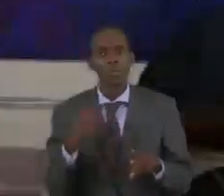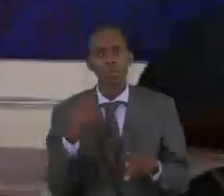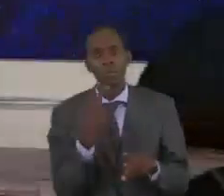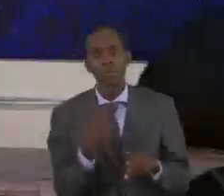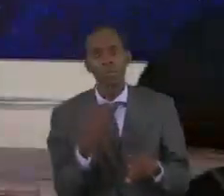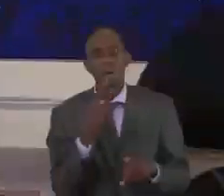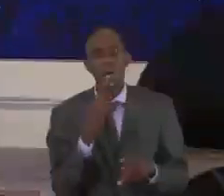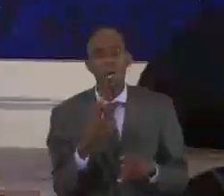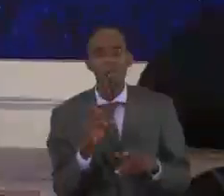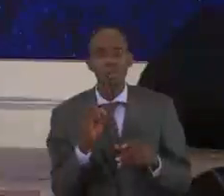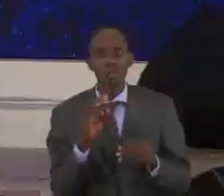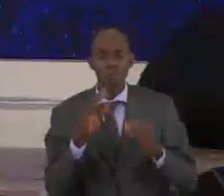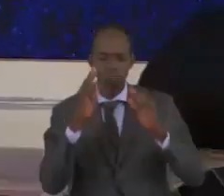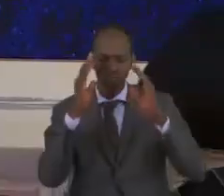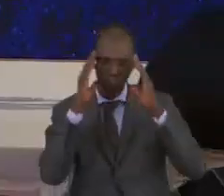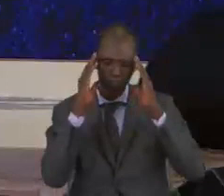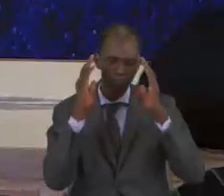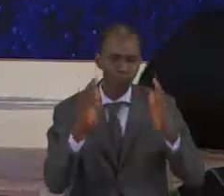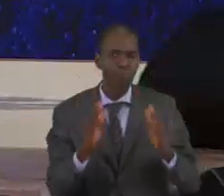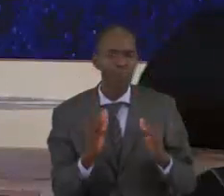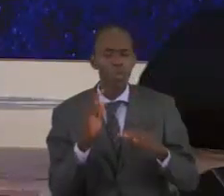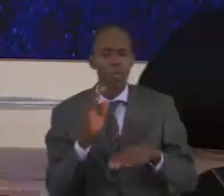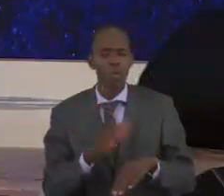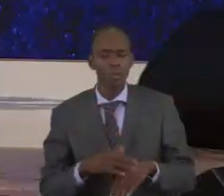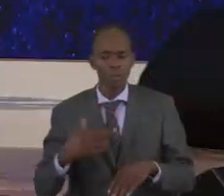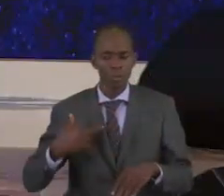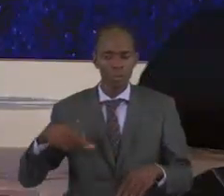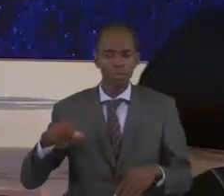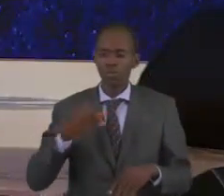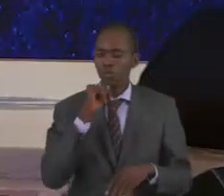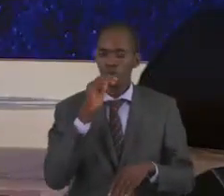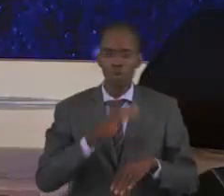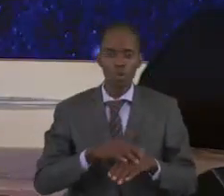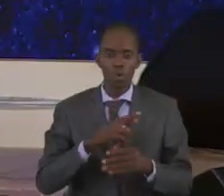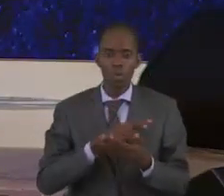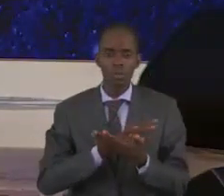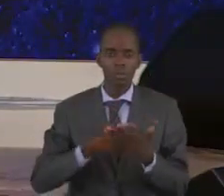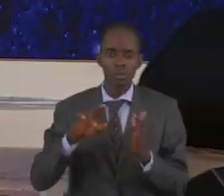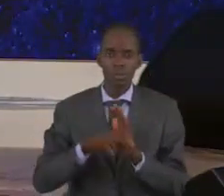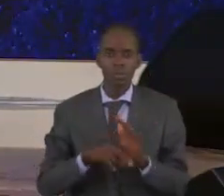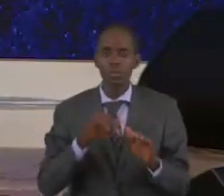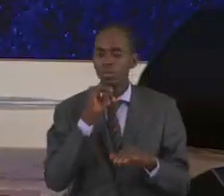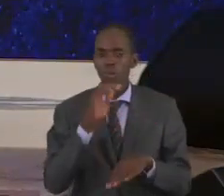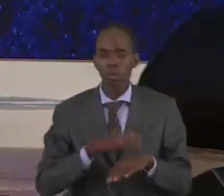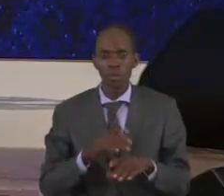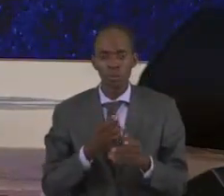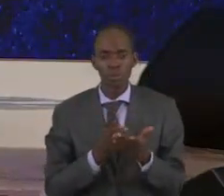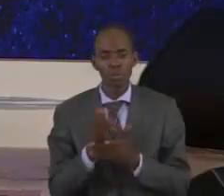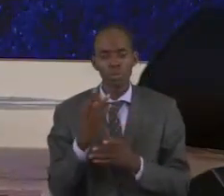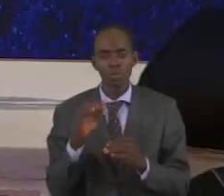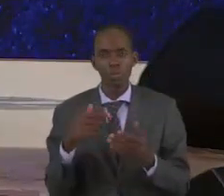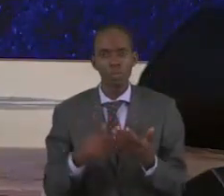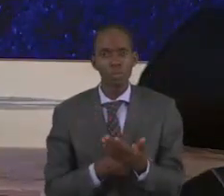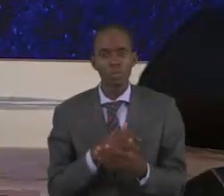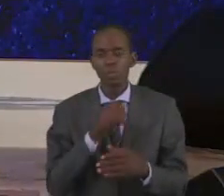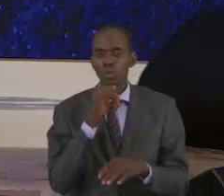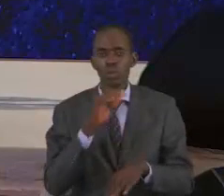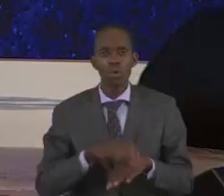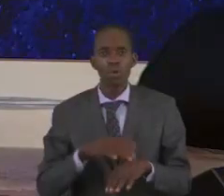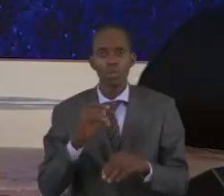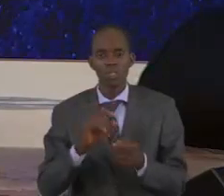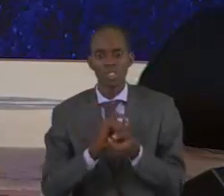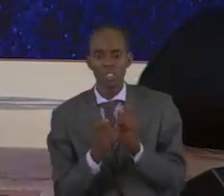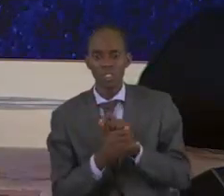bent on tradition, not on righteousness, not on the truth of the gospel, not on the